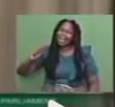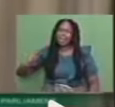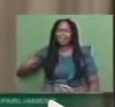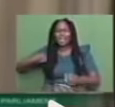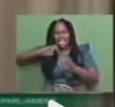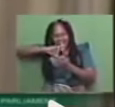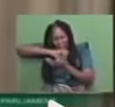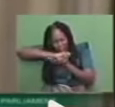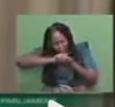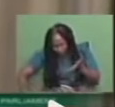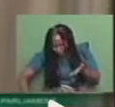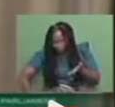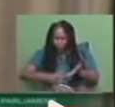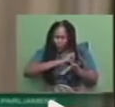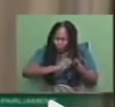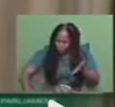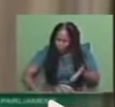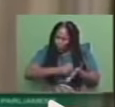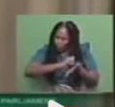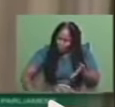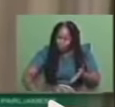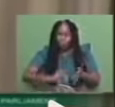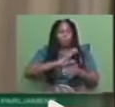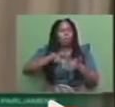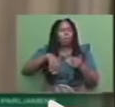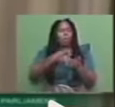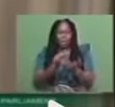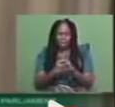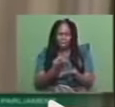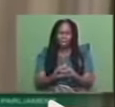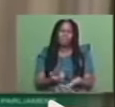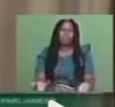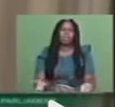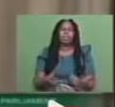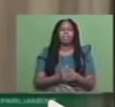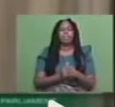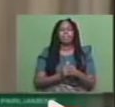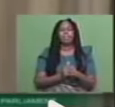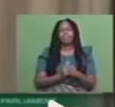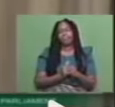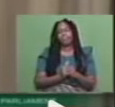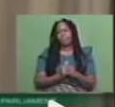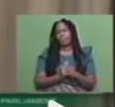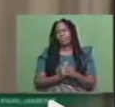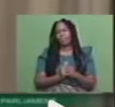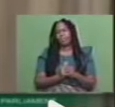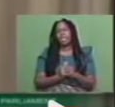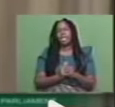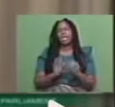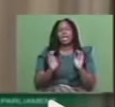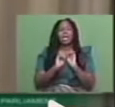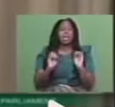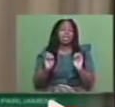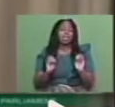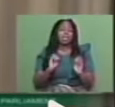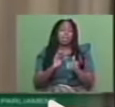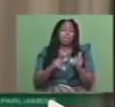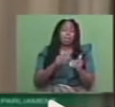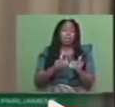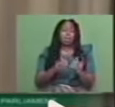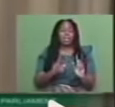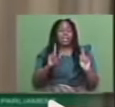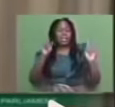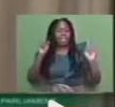the sluggish and stalled economy into gear from this budget. There was no bold announcement of foreign direct